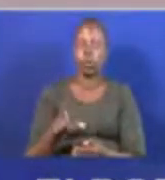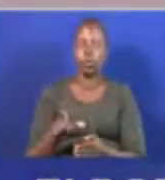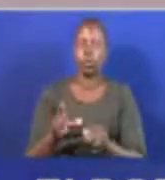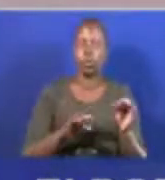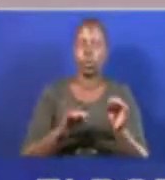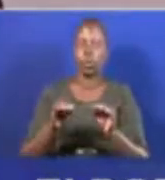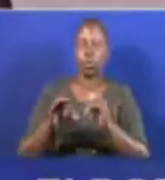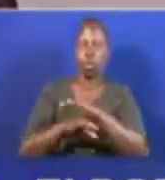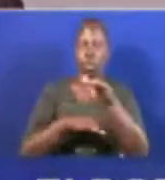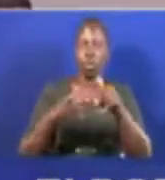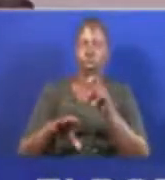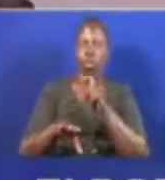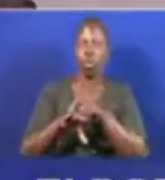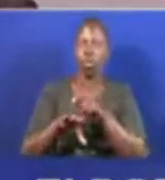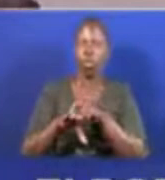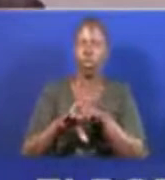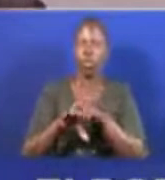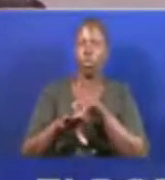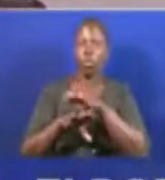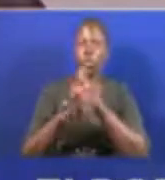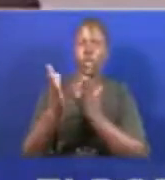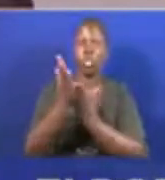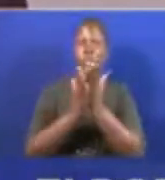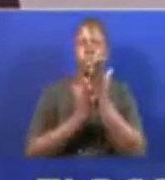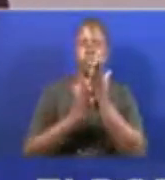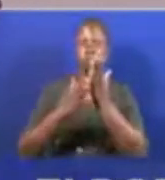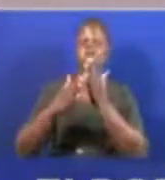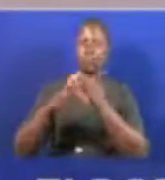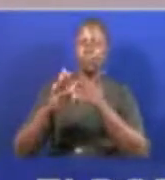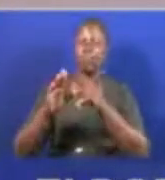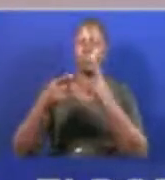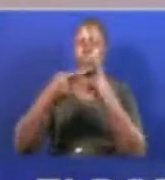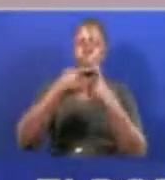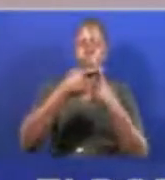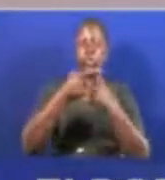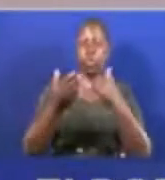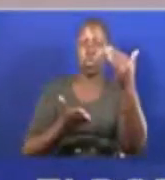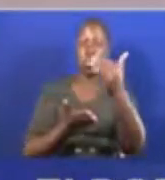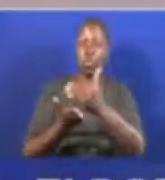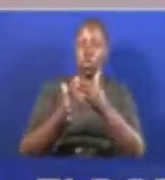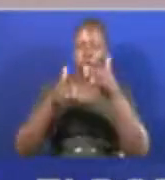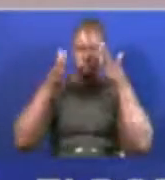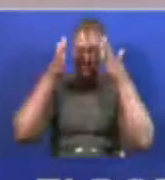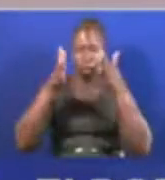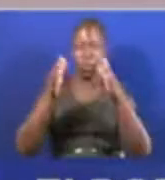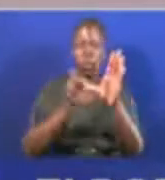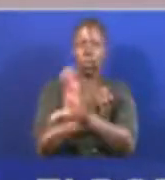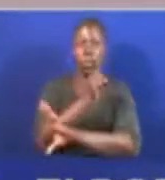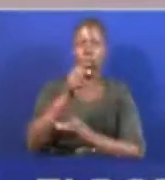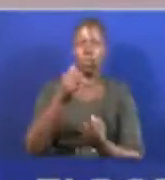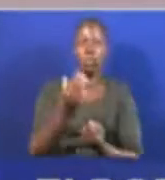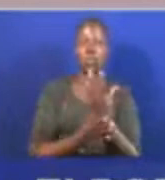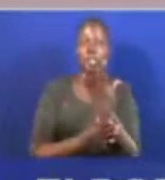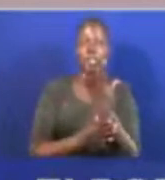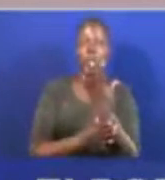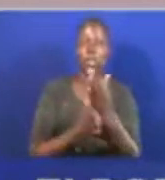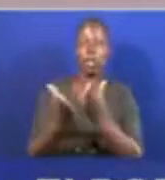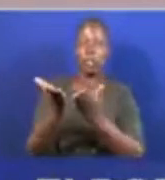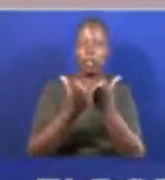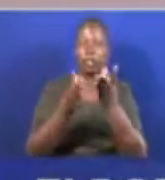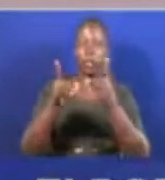entire allocation on development positively, contribute towards the country's growth and service